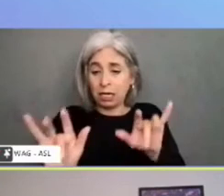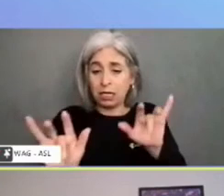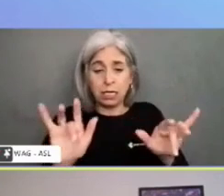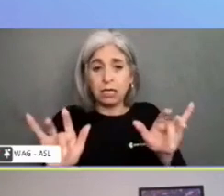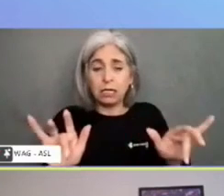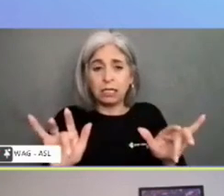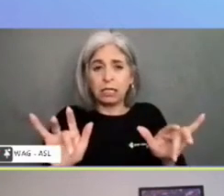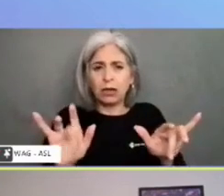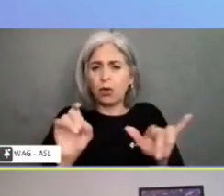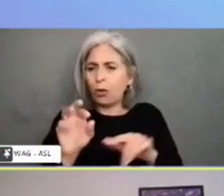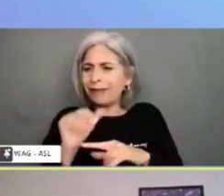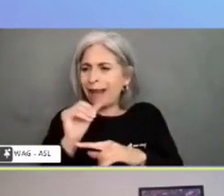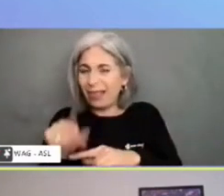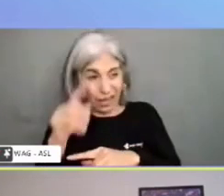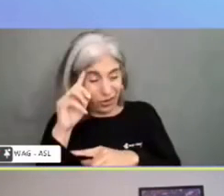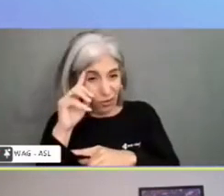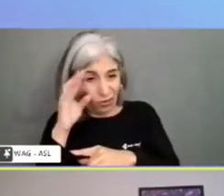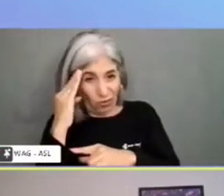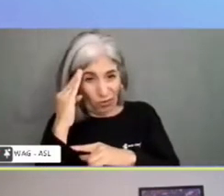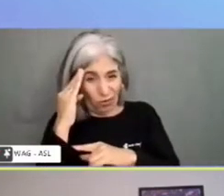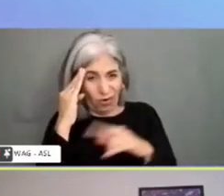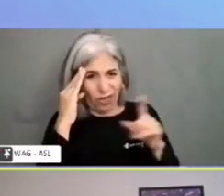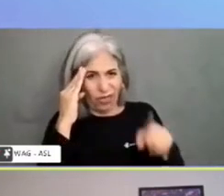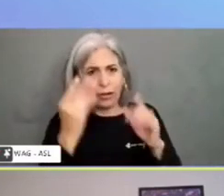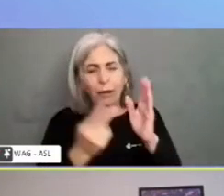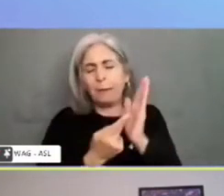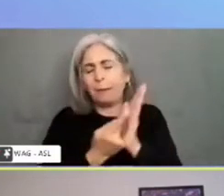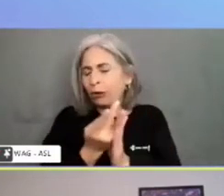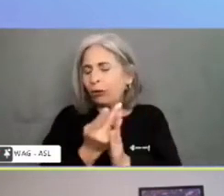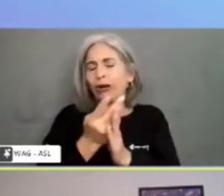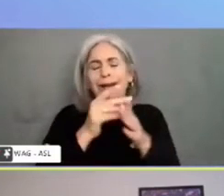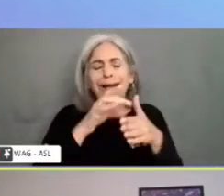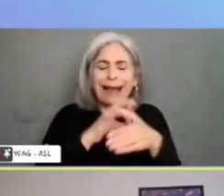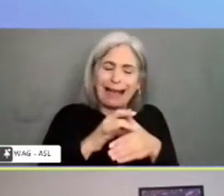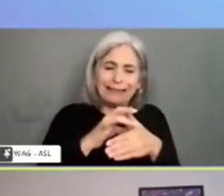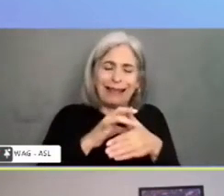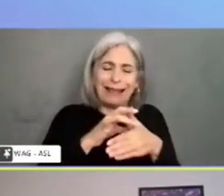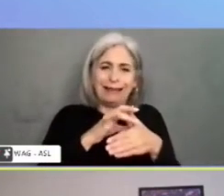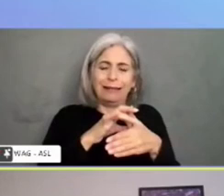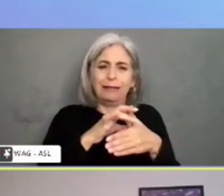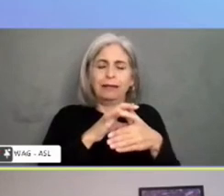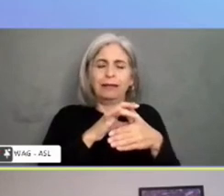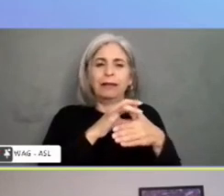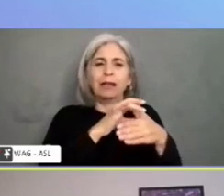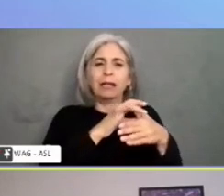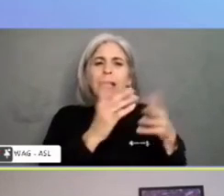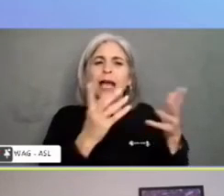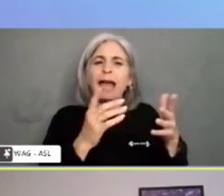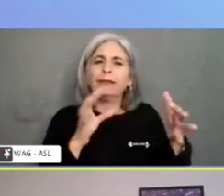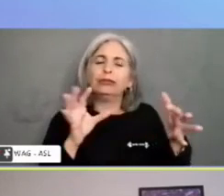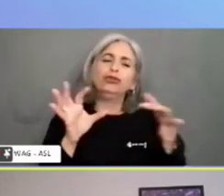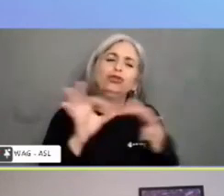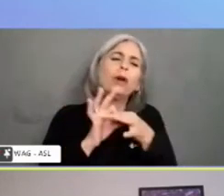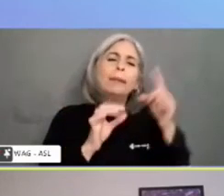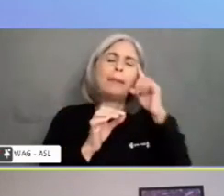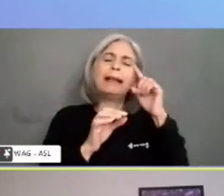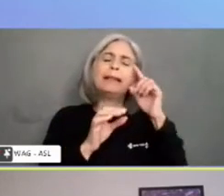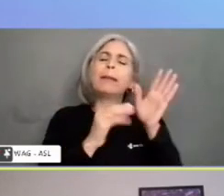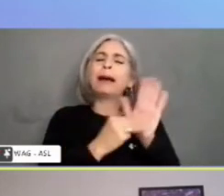know. Screen readers are purely content, right? So I had this kind of joint mental model that I'll share with